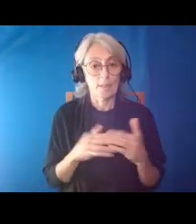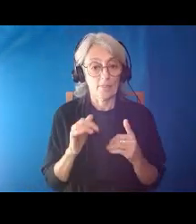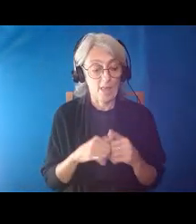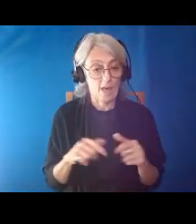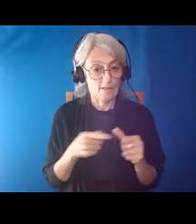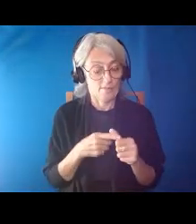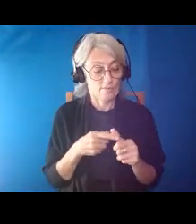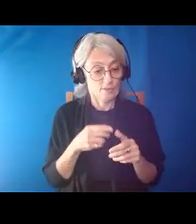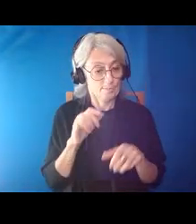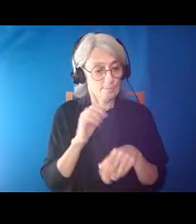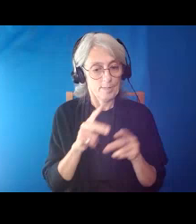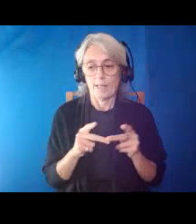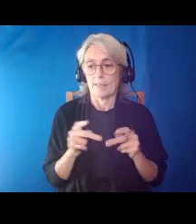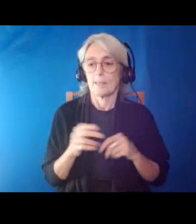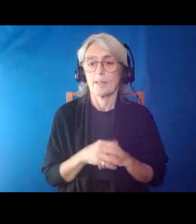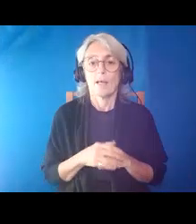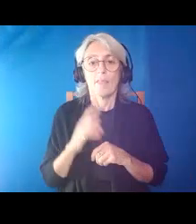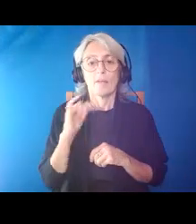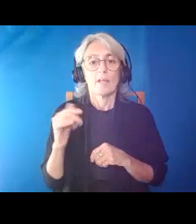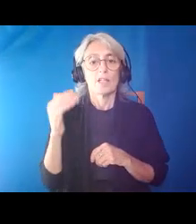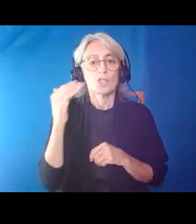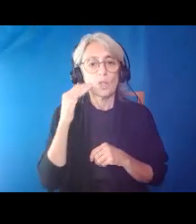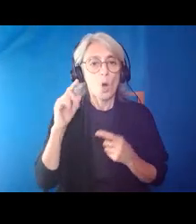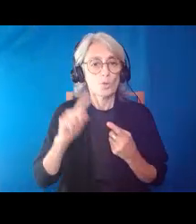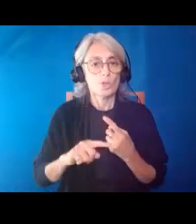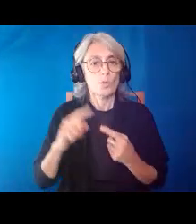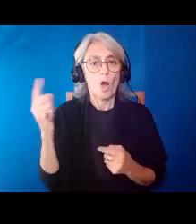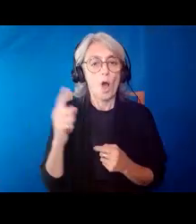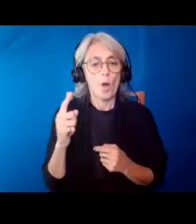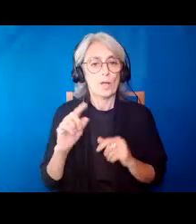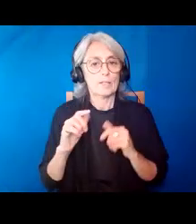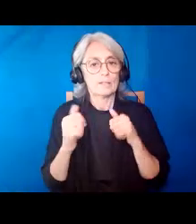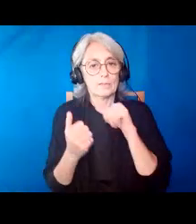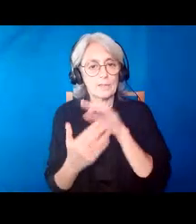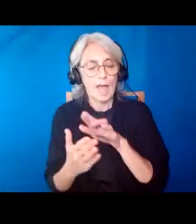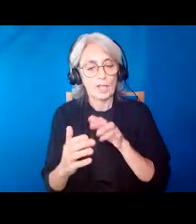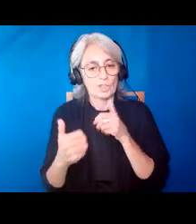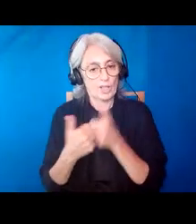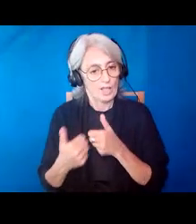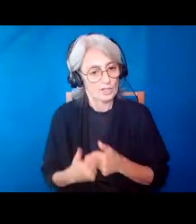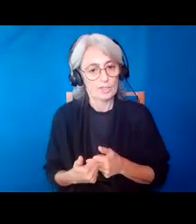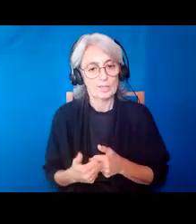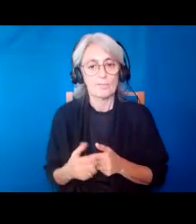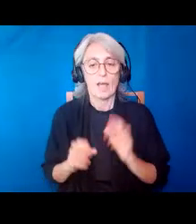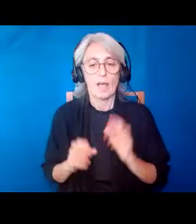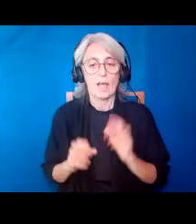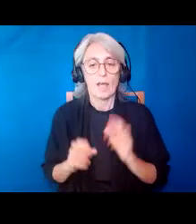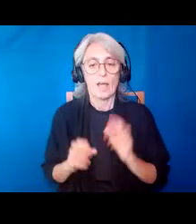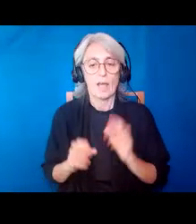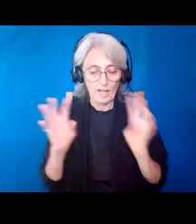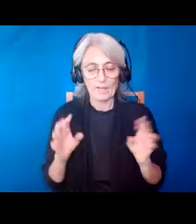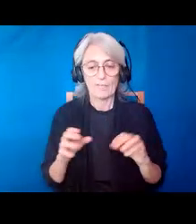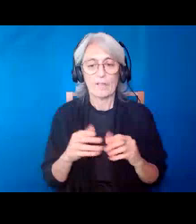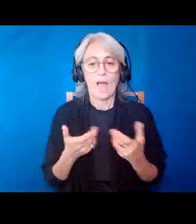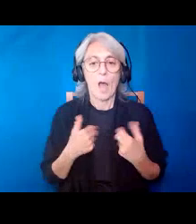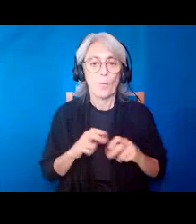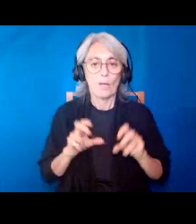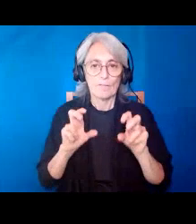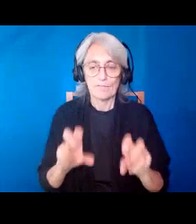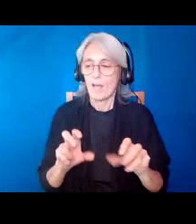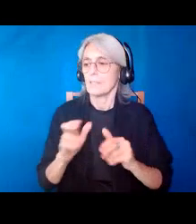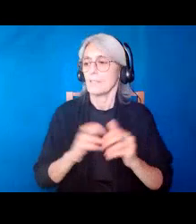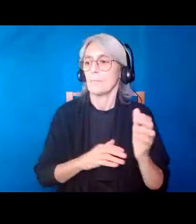think California is known to always tackle challenges and be innovative in the way that we invest and build things in